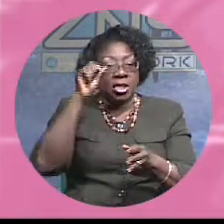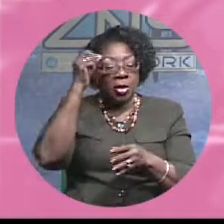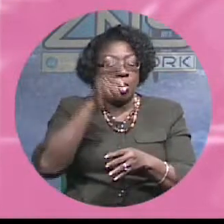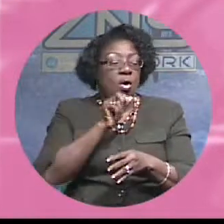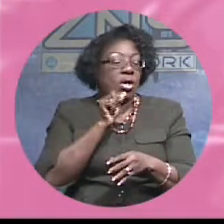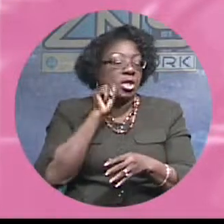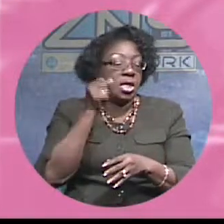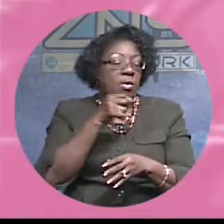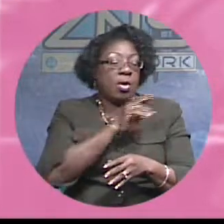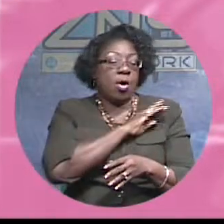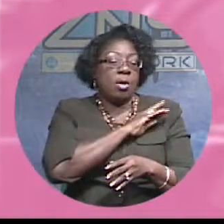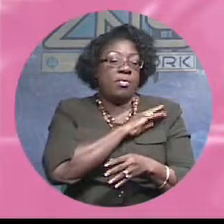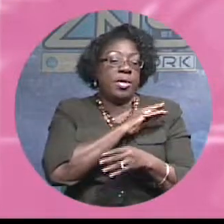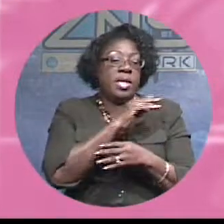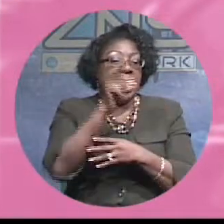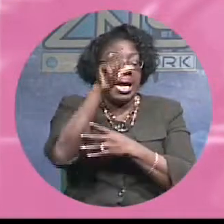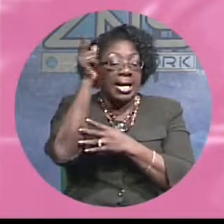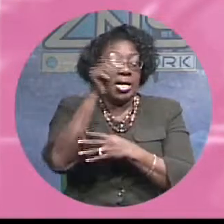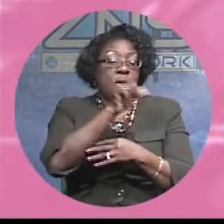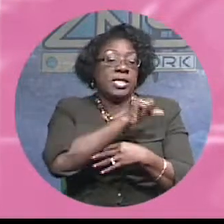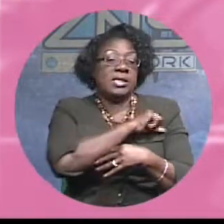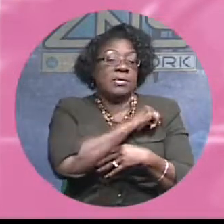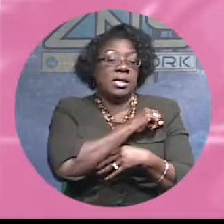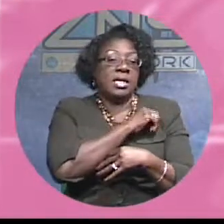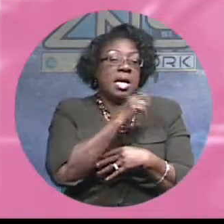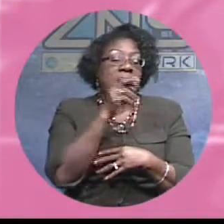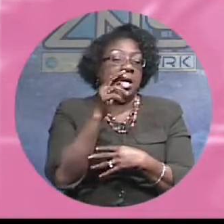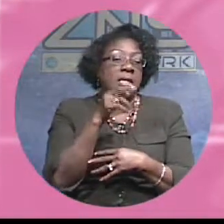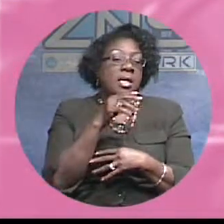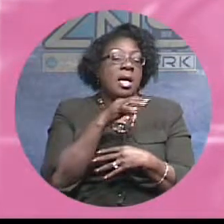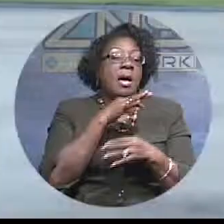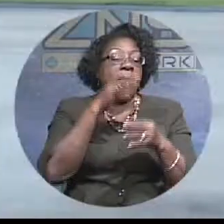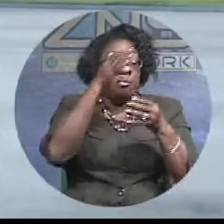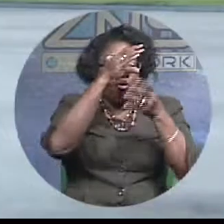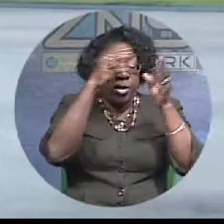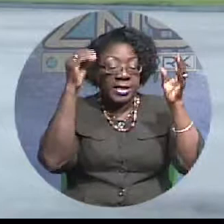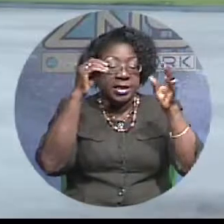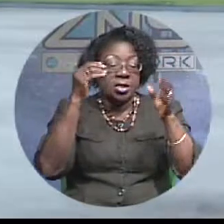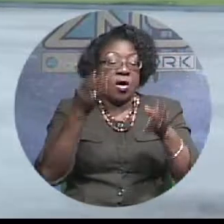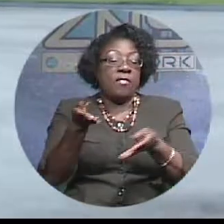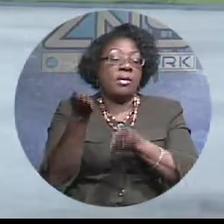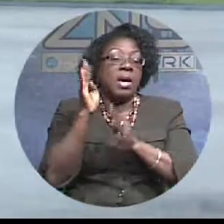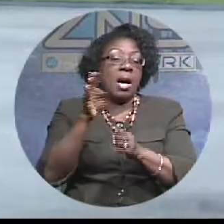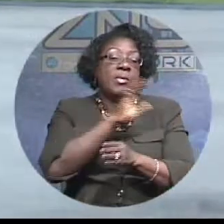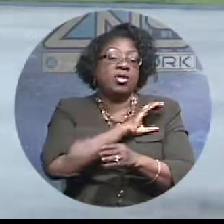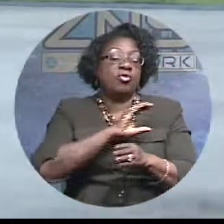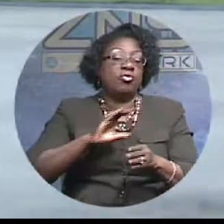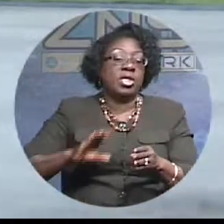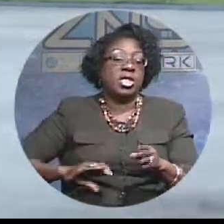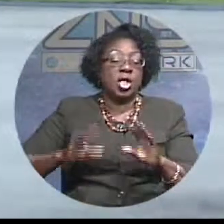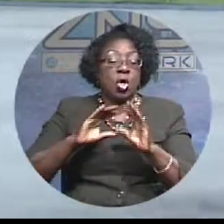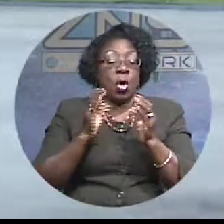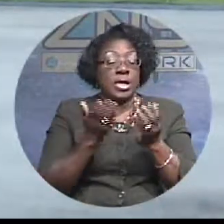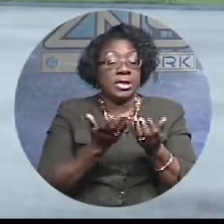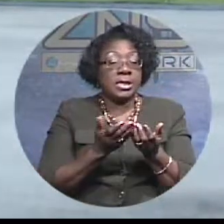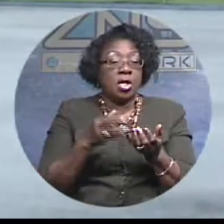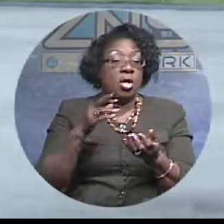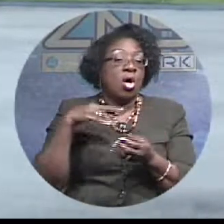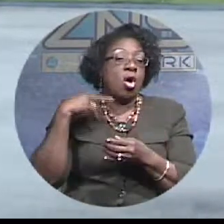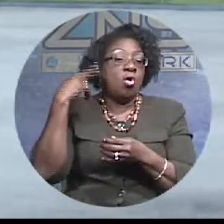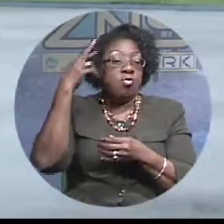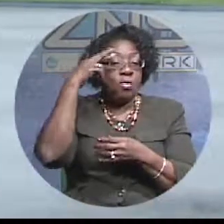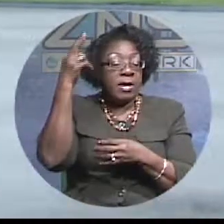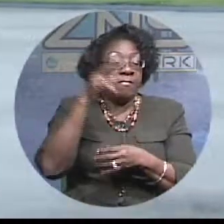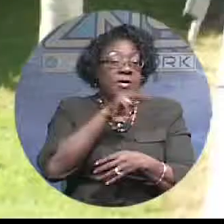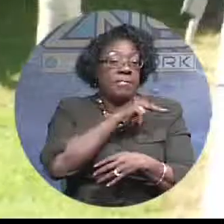Bahamas Christian Council President Reverend Dr. Ranford Patterson. Their responsibility will be to monitor the conduct of all phases of the proceedings for